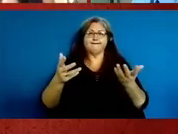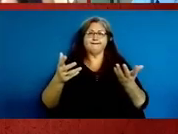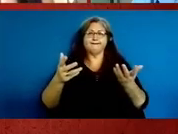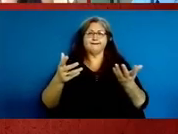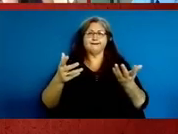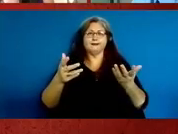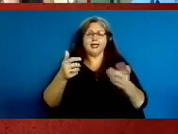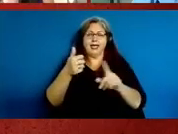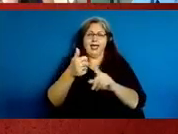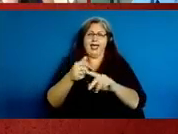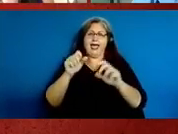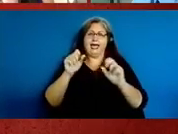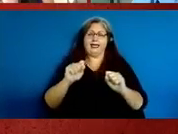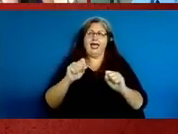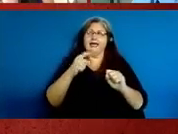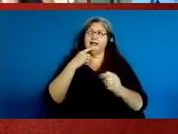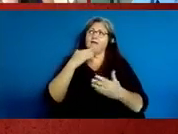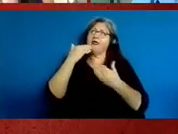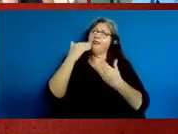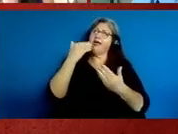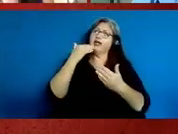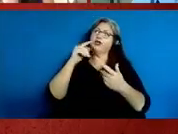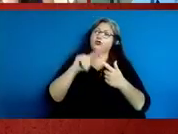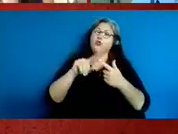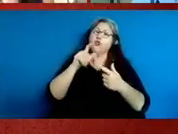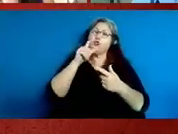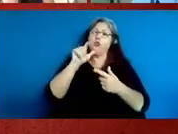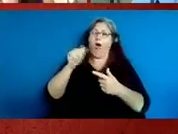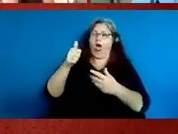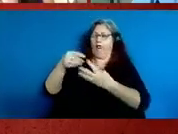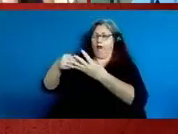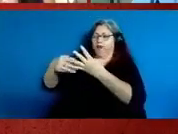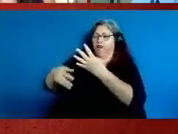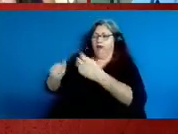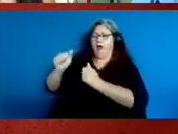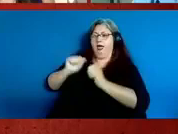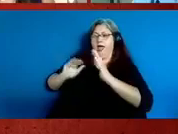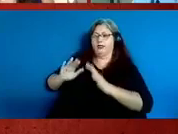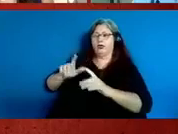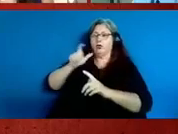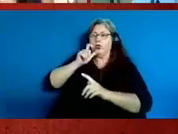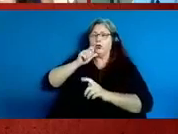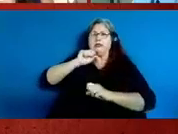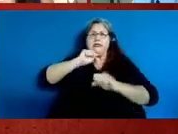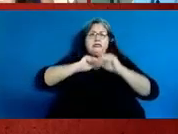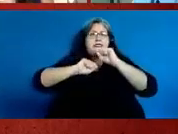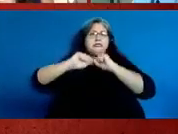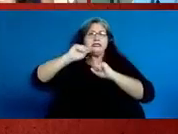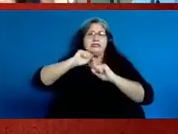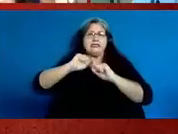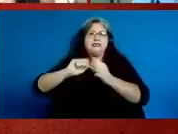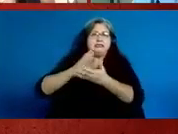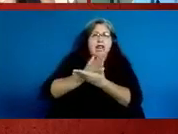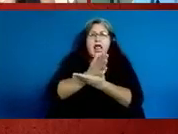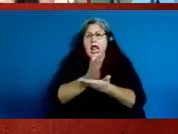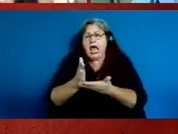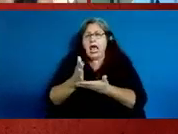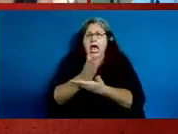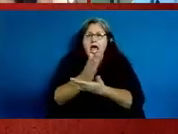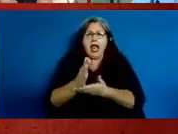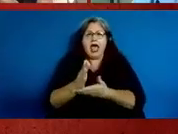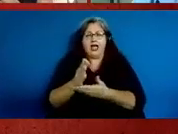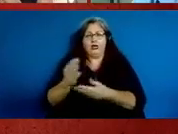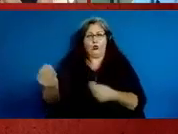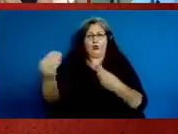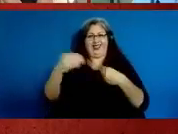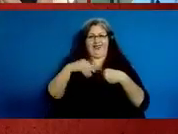is able to then thank all of the other actors that have been through all of these hard times for a moment like this to